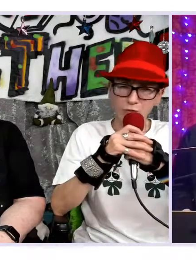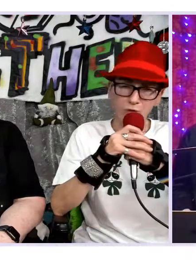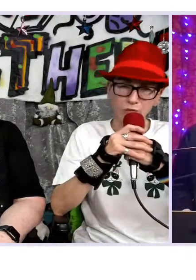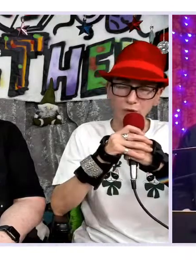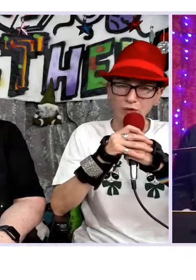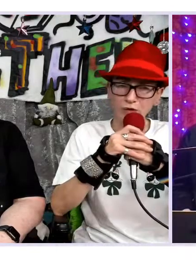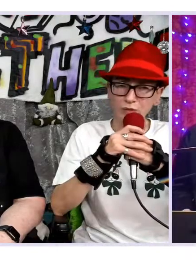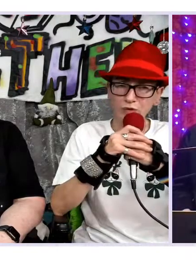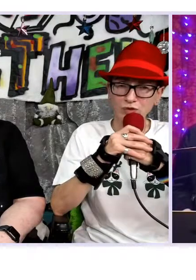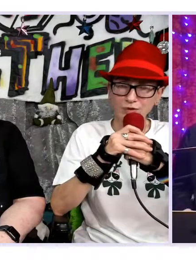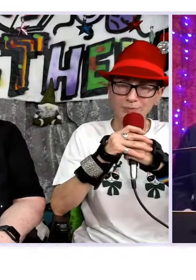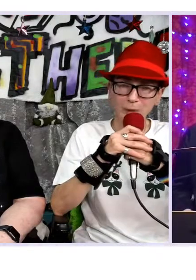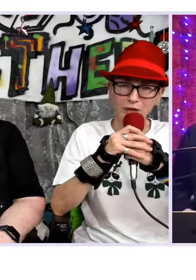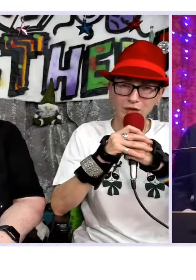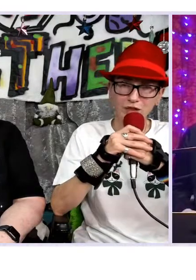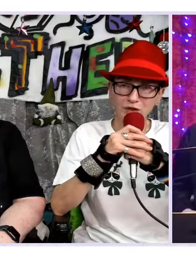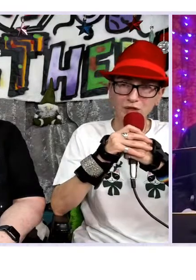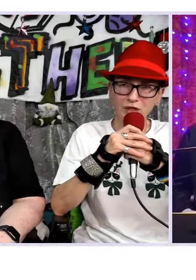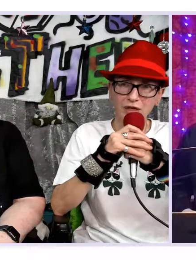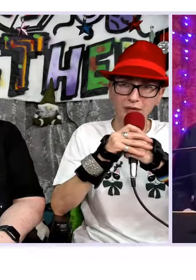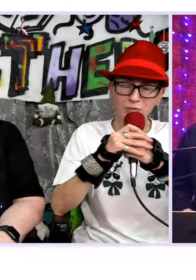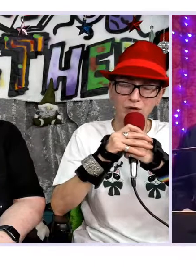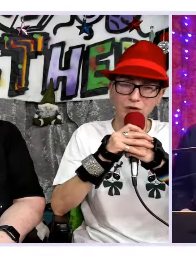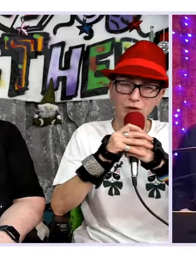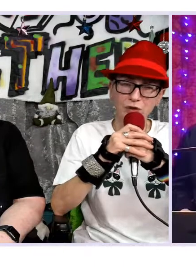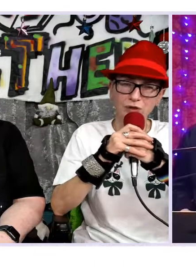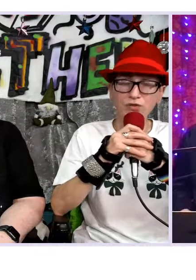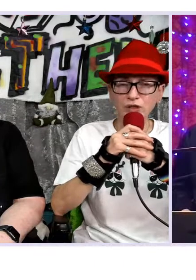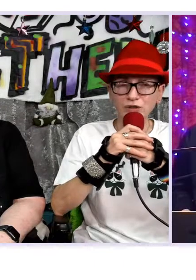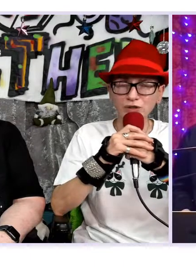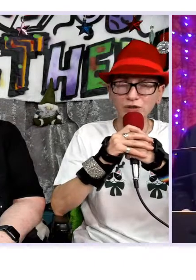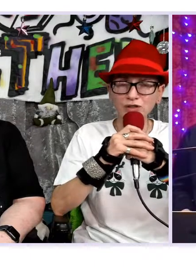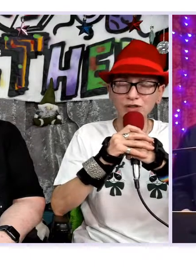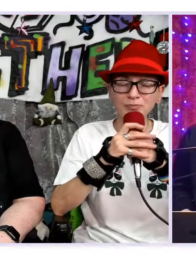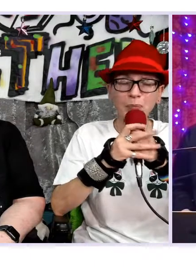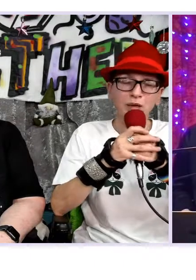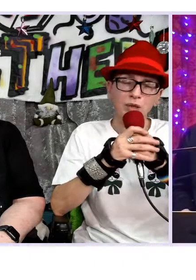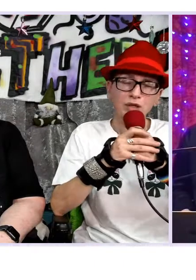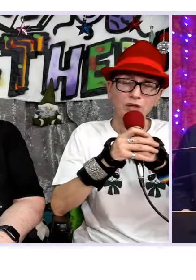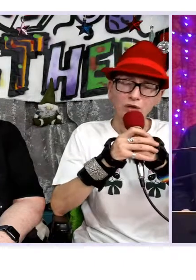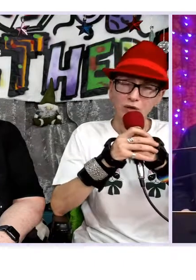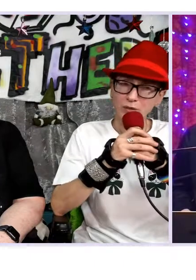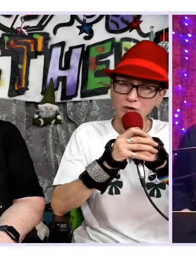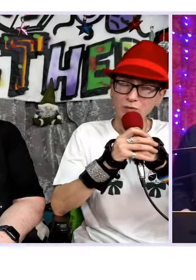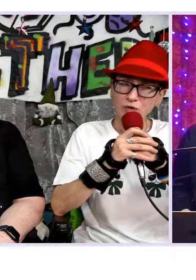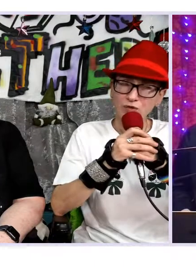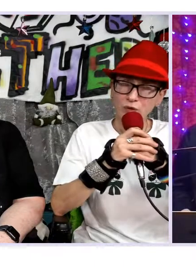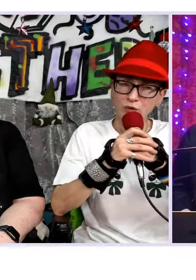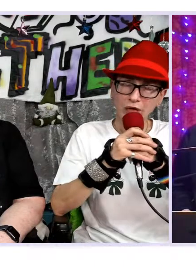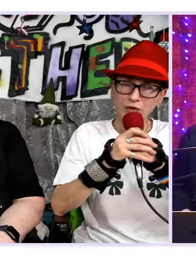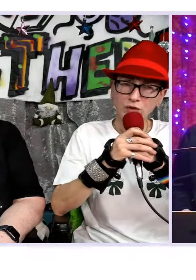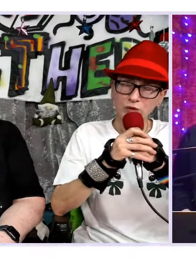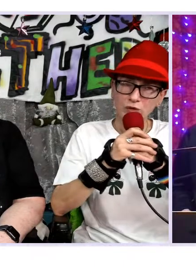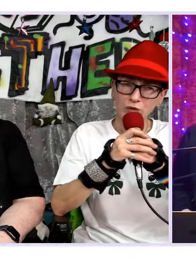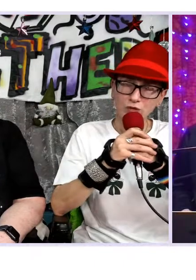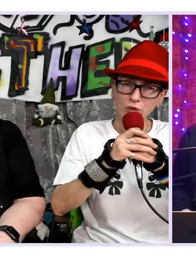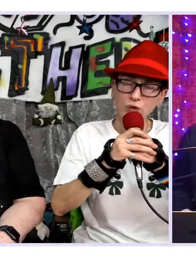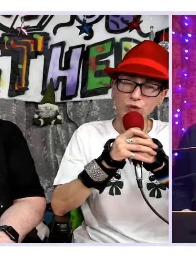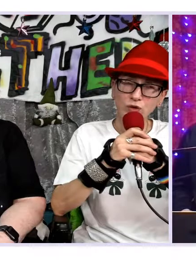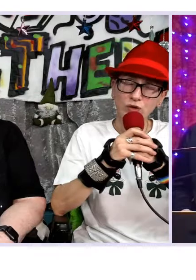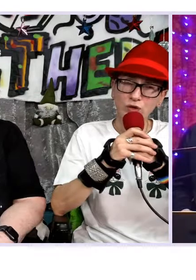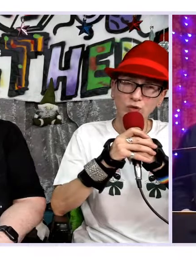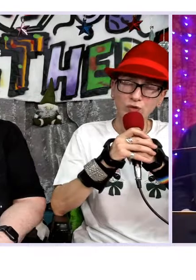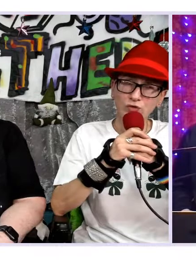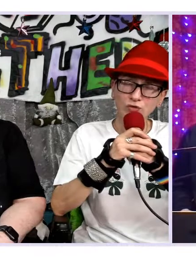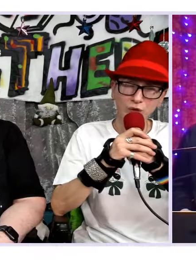to see more of both. It was, like I say, absolutely fascinating. But time to move on and look